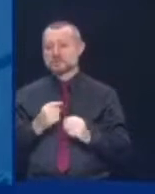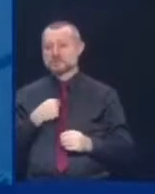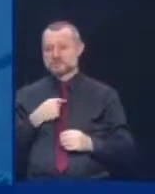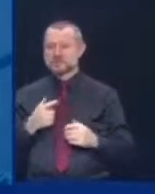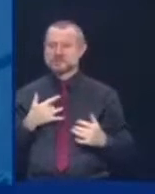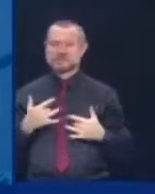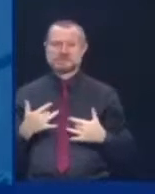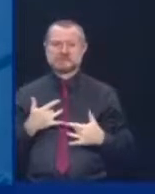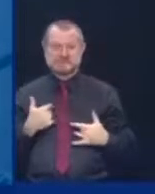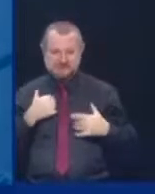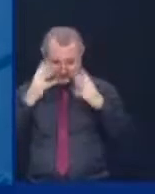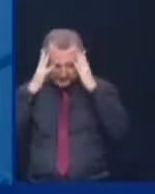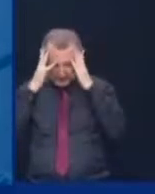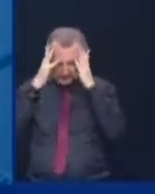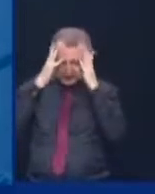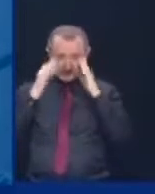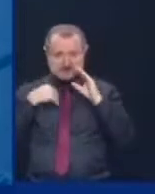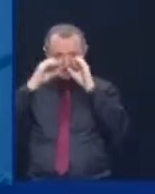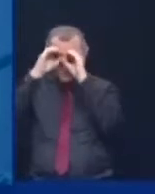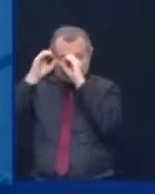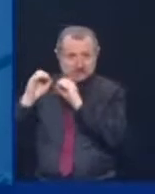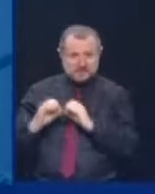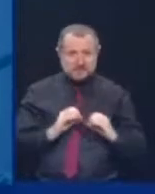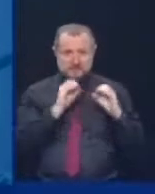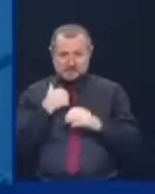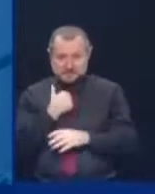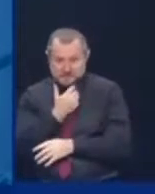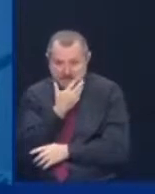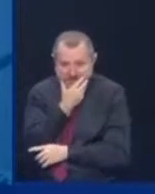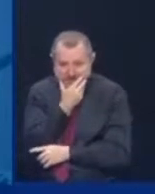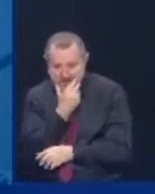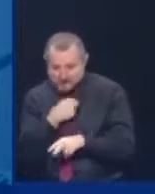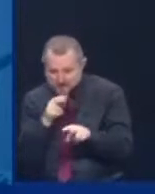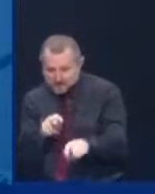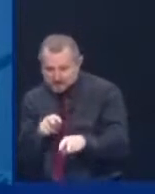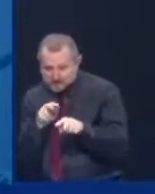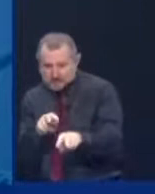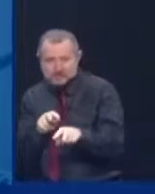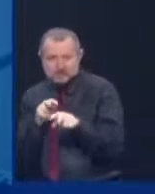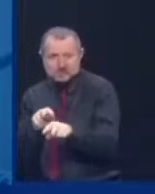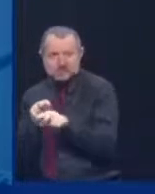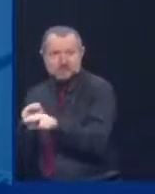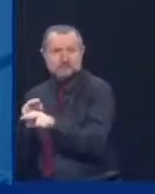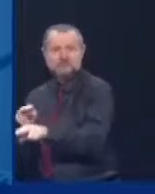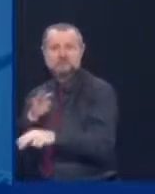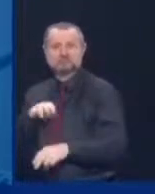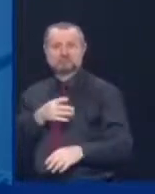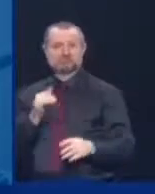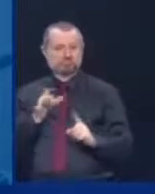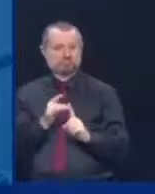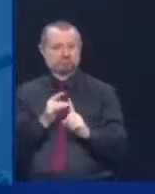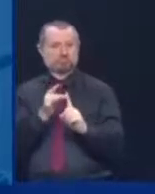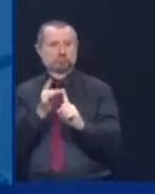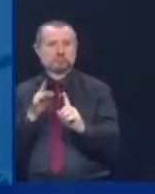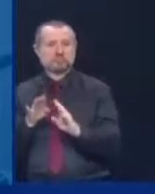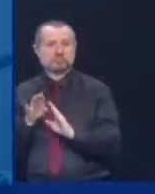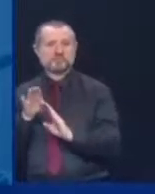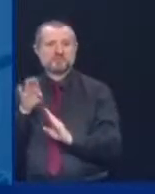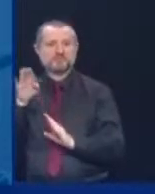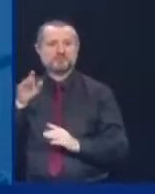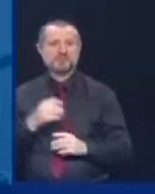for many, many, many nights. Positivity rate goes up. Then